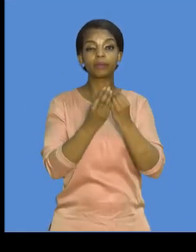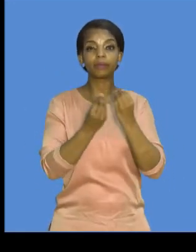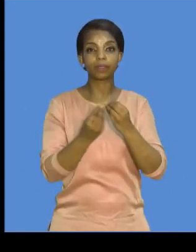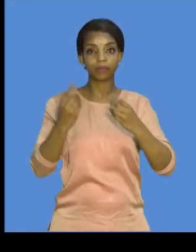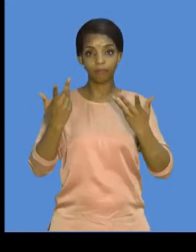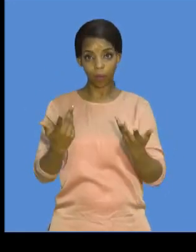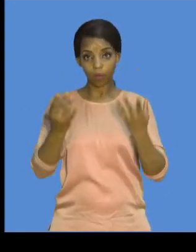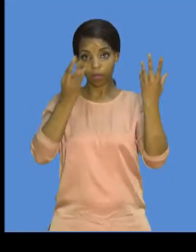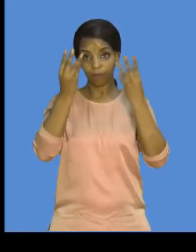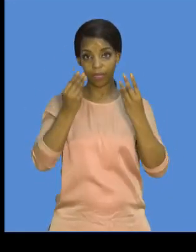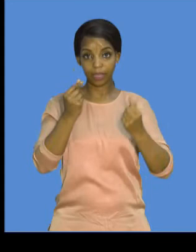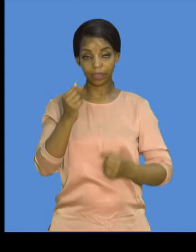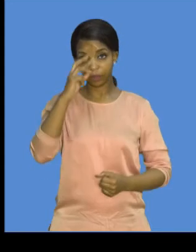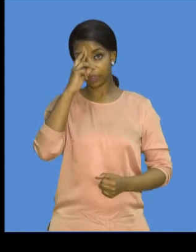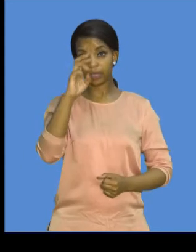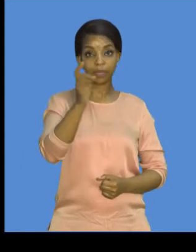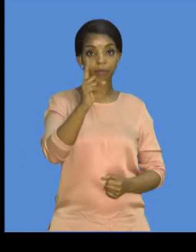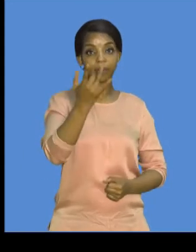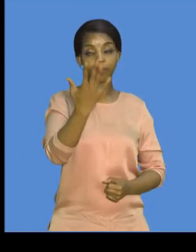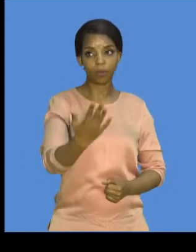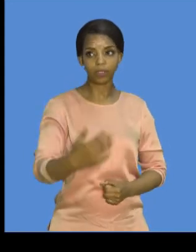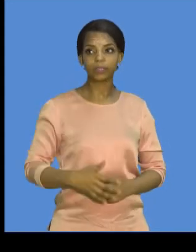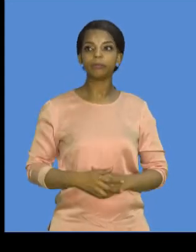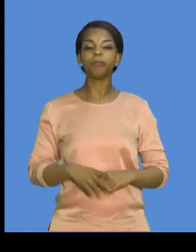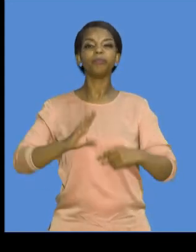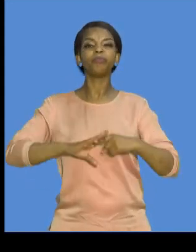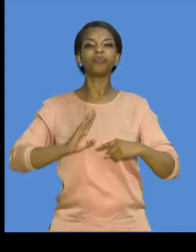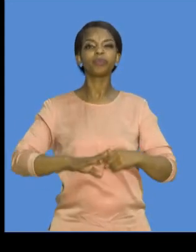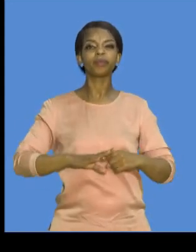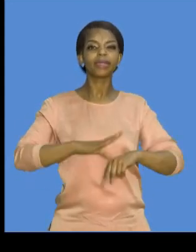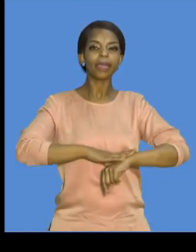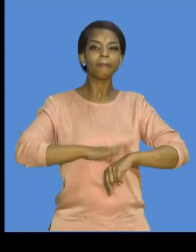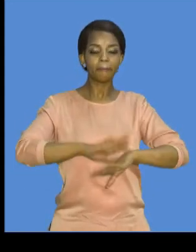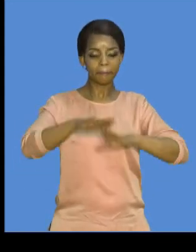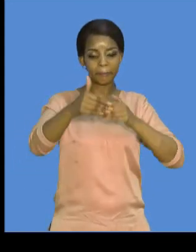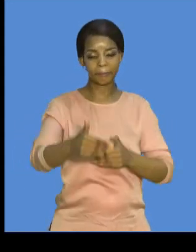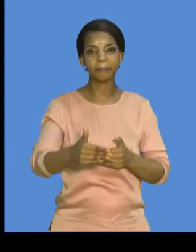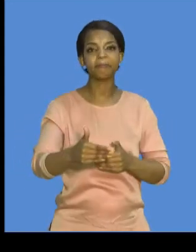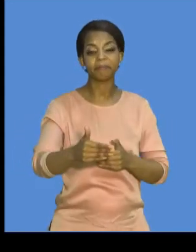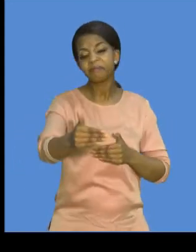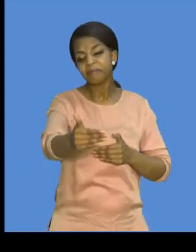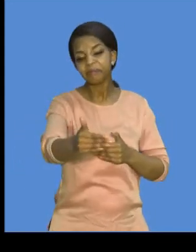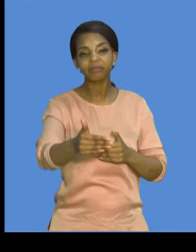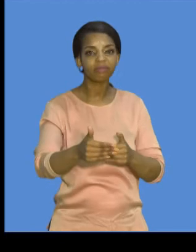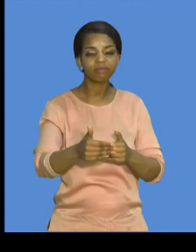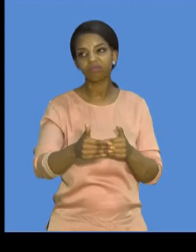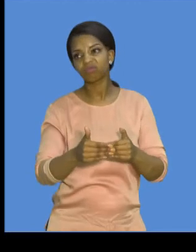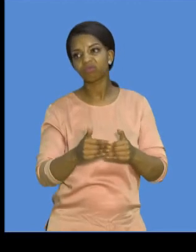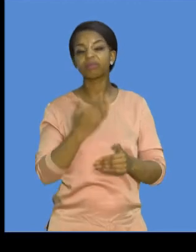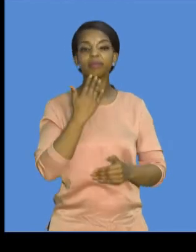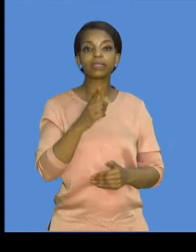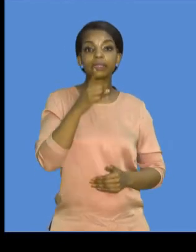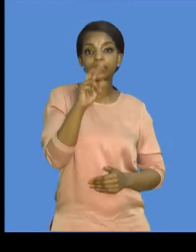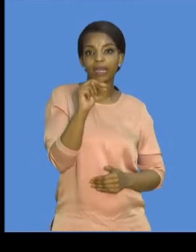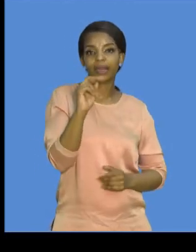finance would be the term or length of time. We normally represent this using the letter N, so